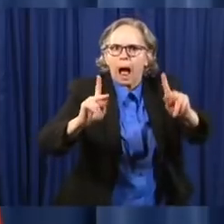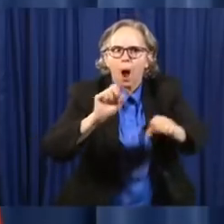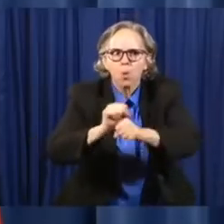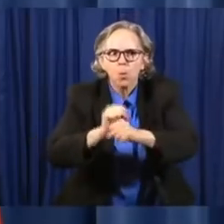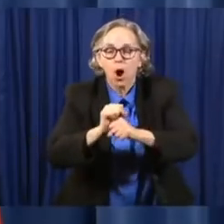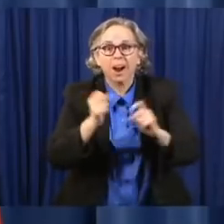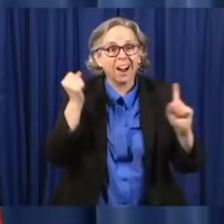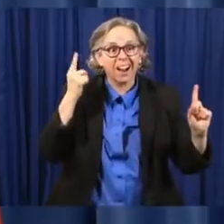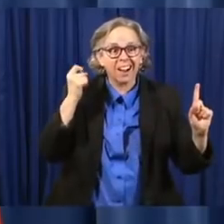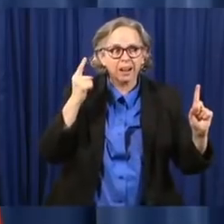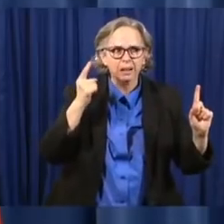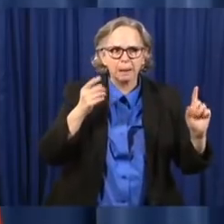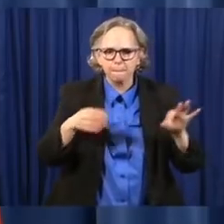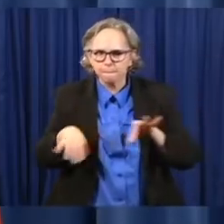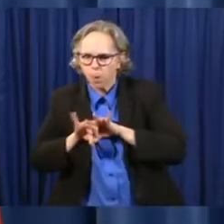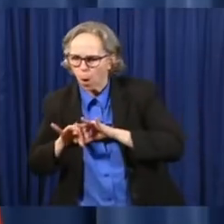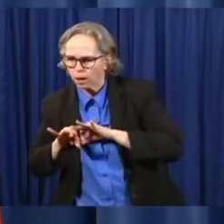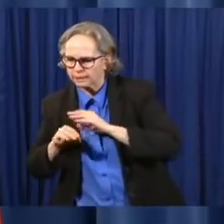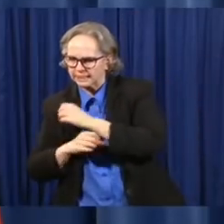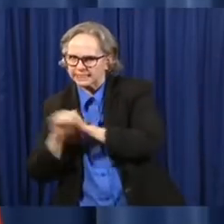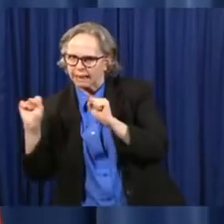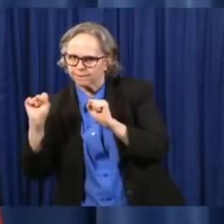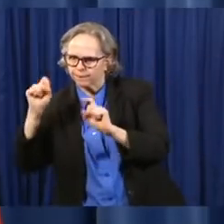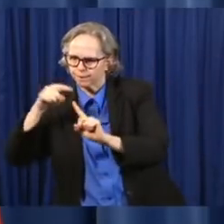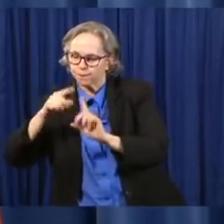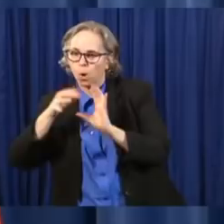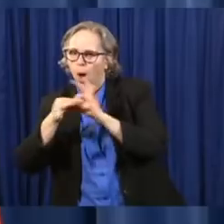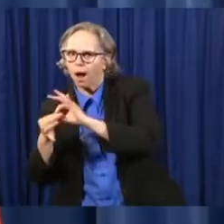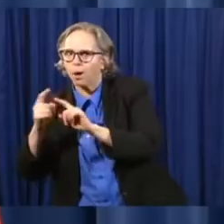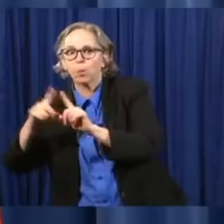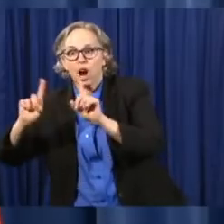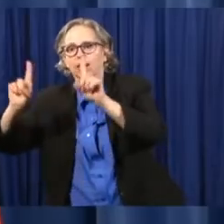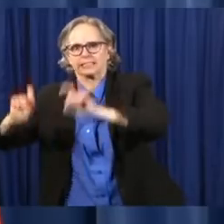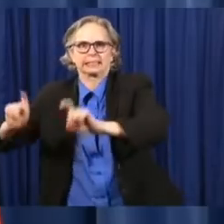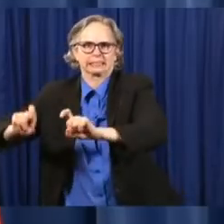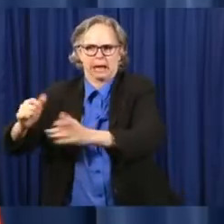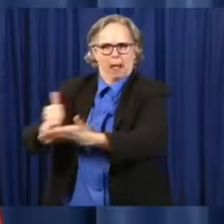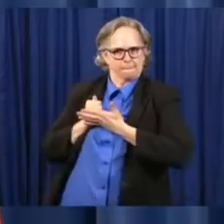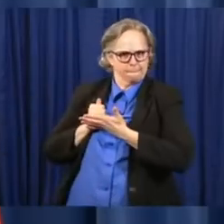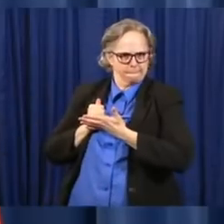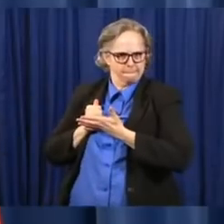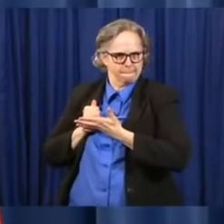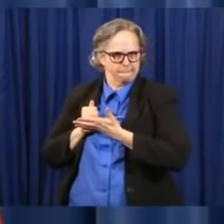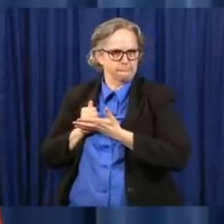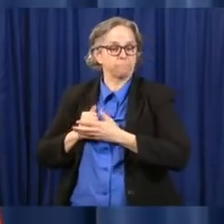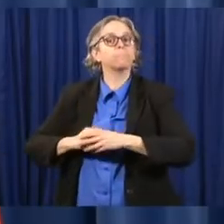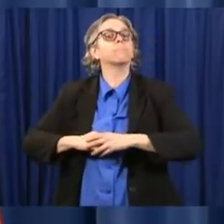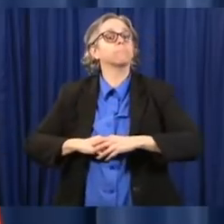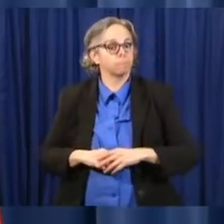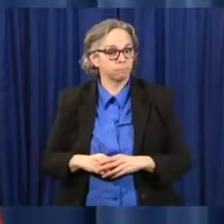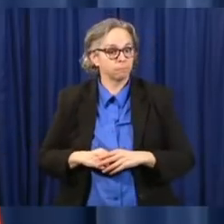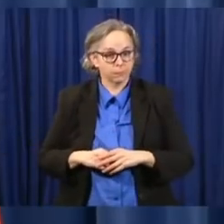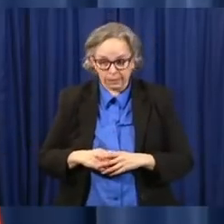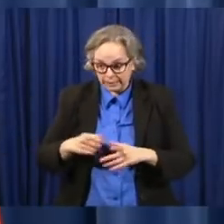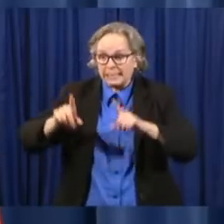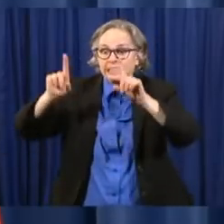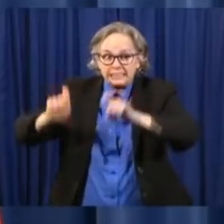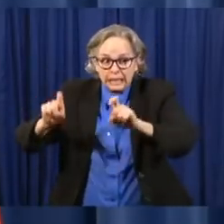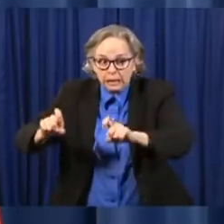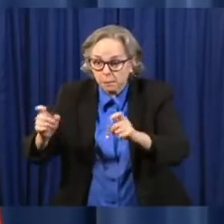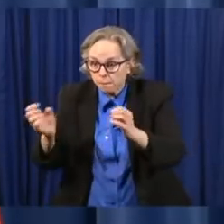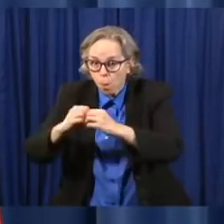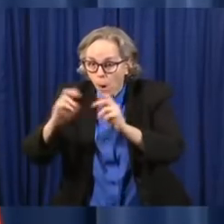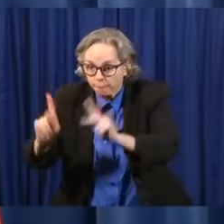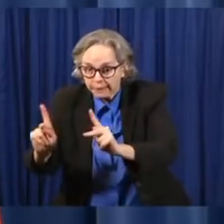way. And the ability to test and test further than we can do today is one of the